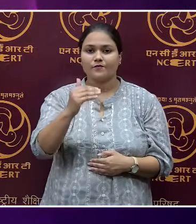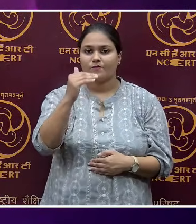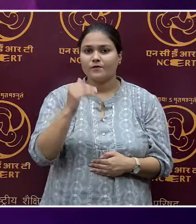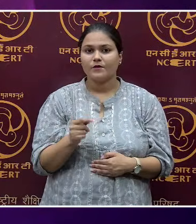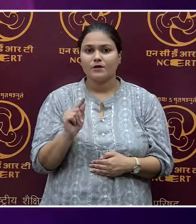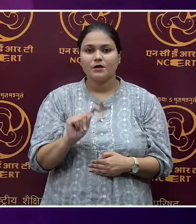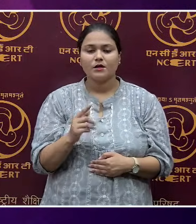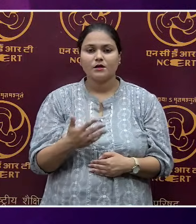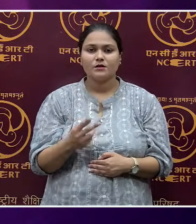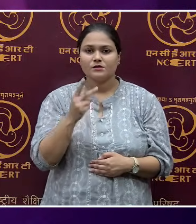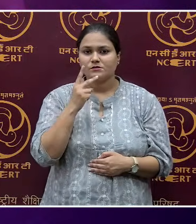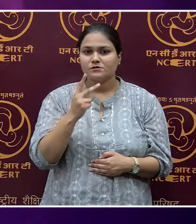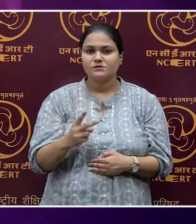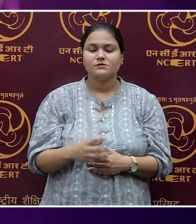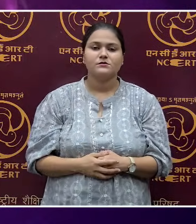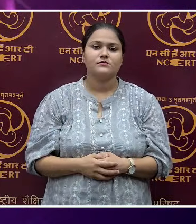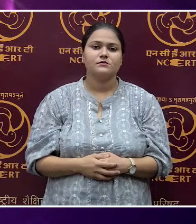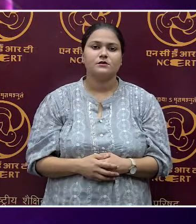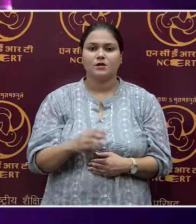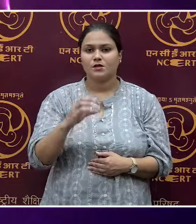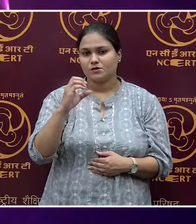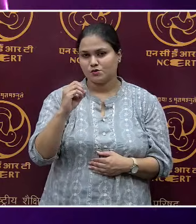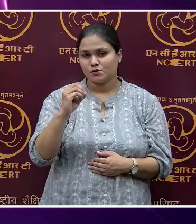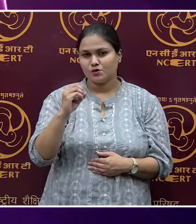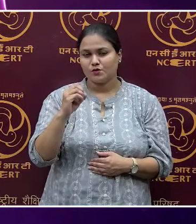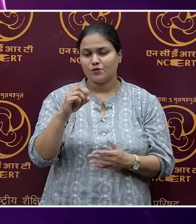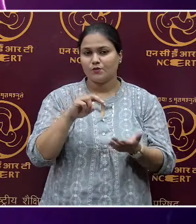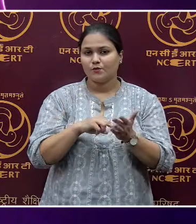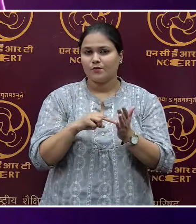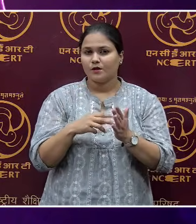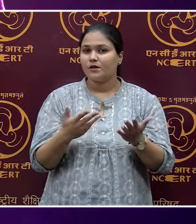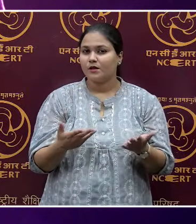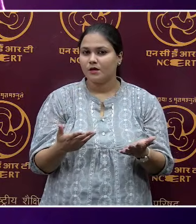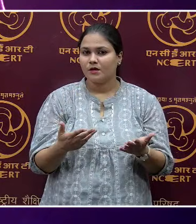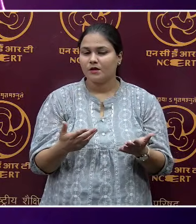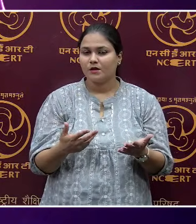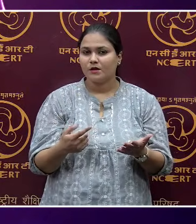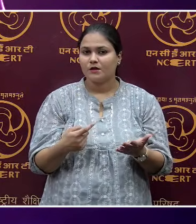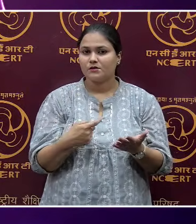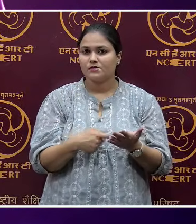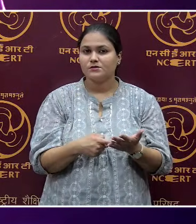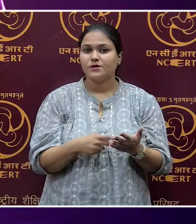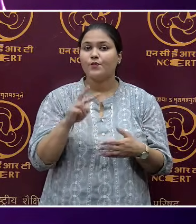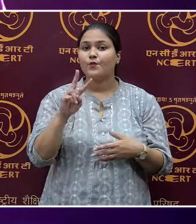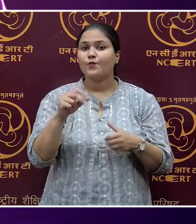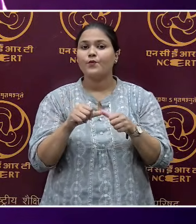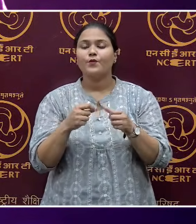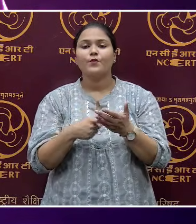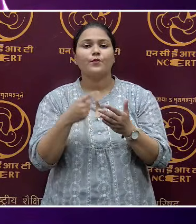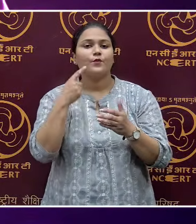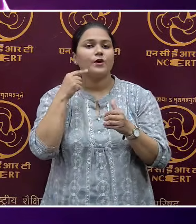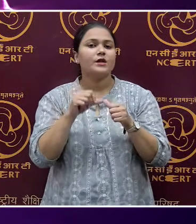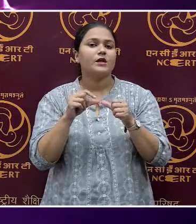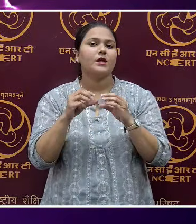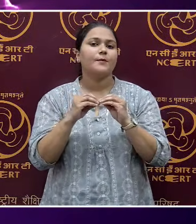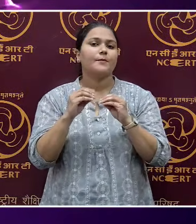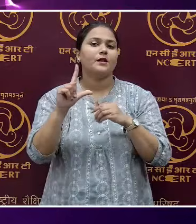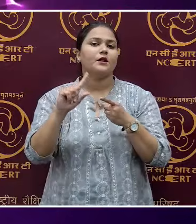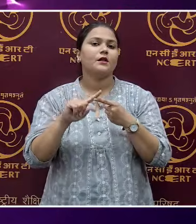again, you can see 0 is submitted to the result variable. Okay, it means result is